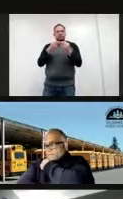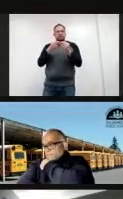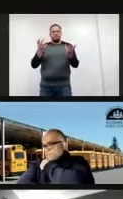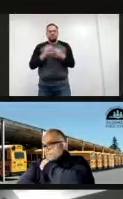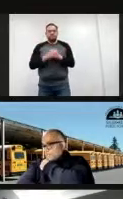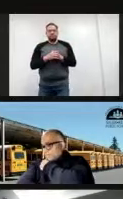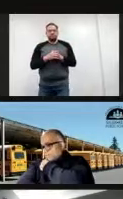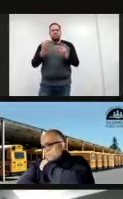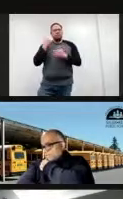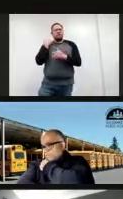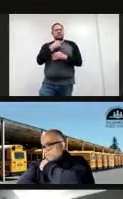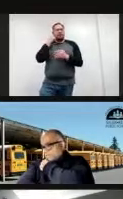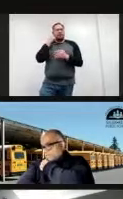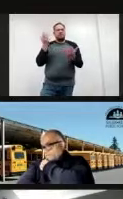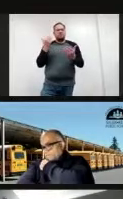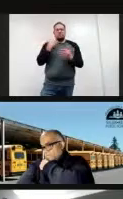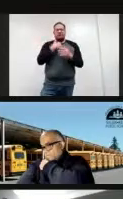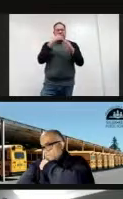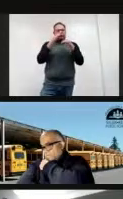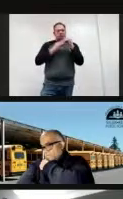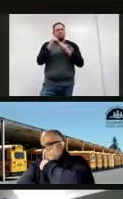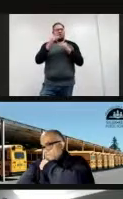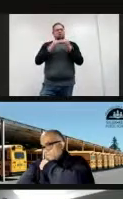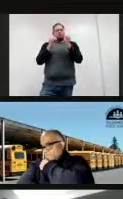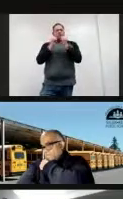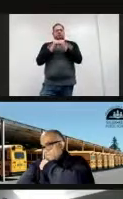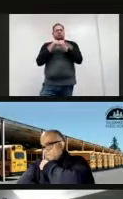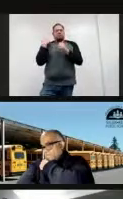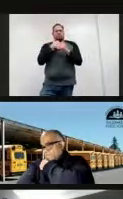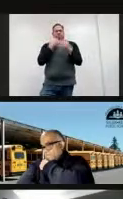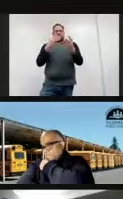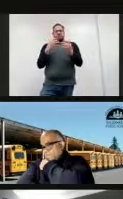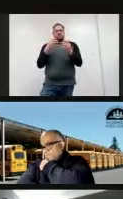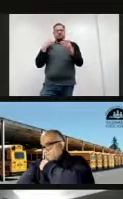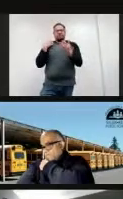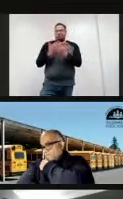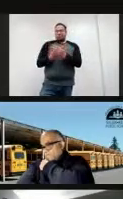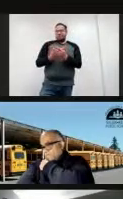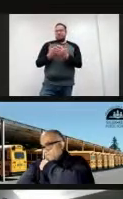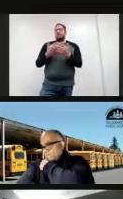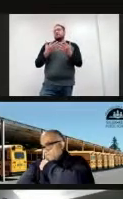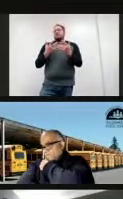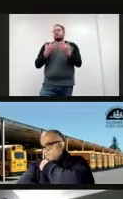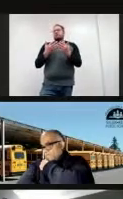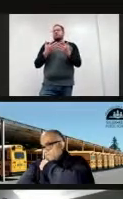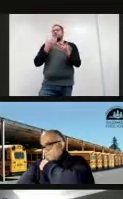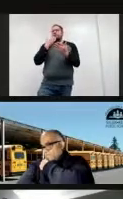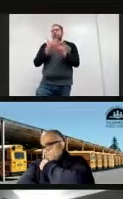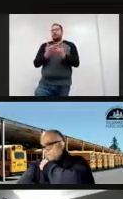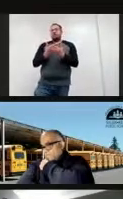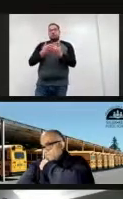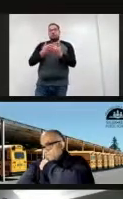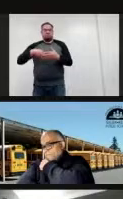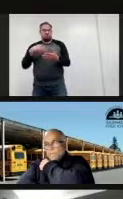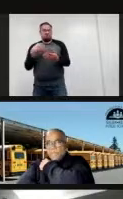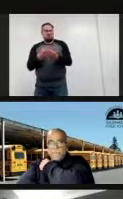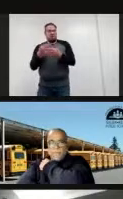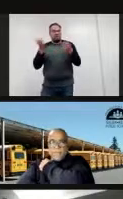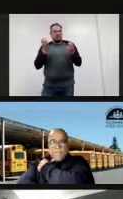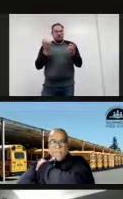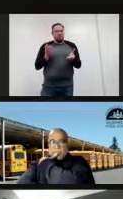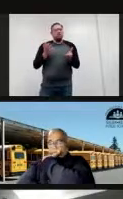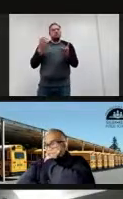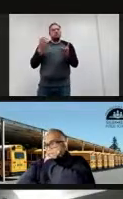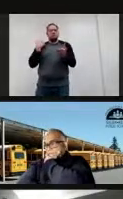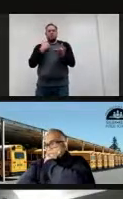do we think? What are we comfortable with? We want to be prudent and we want to be good financial stewards. And we also want to make sure we